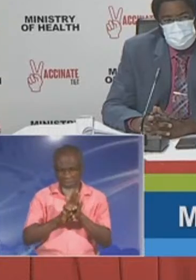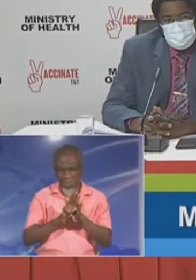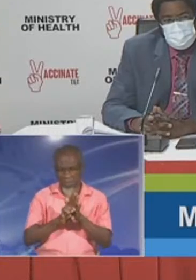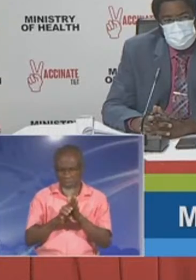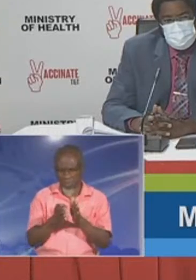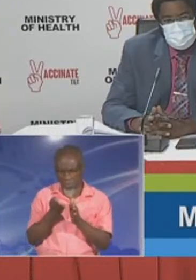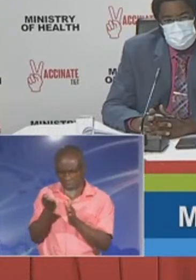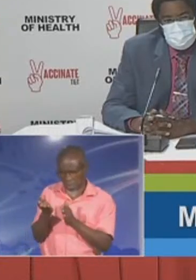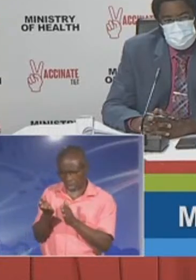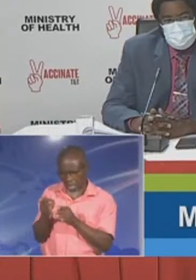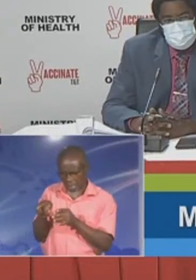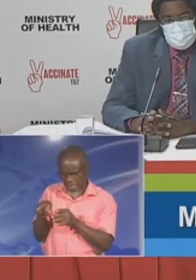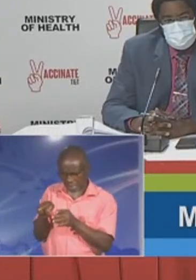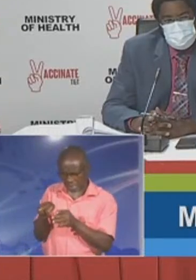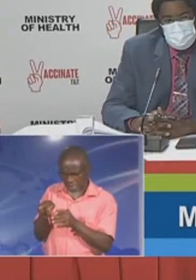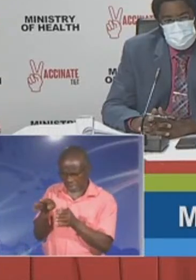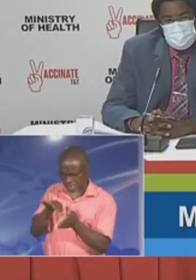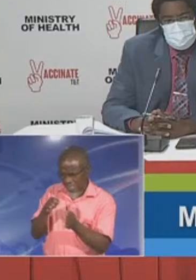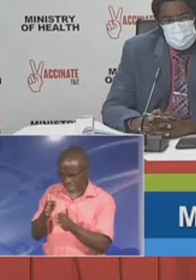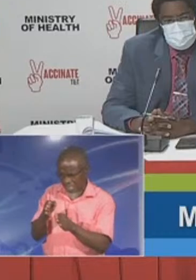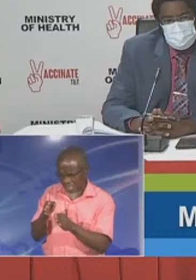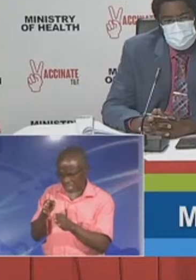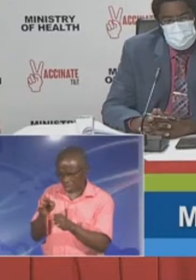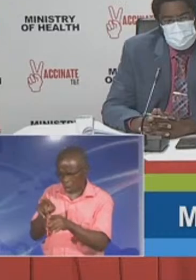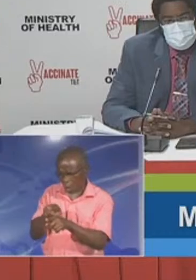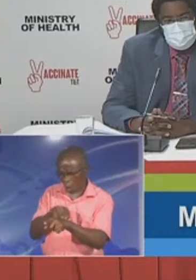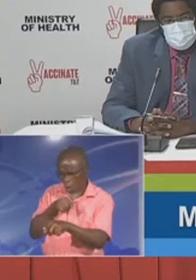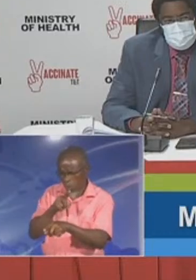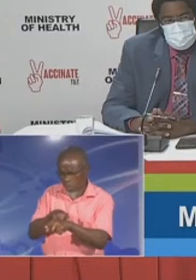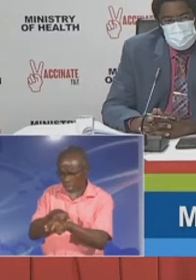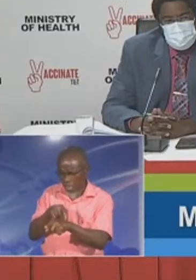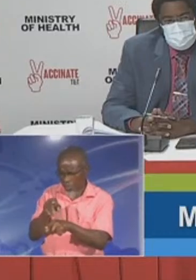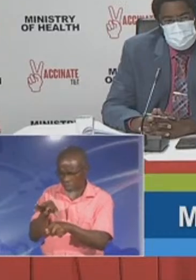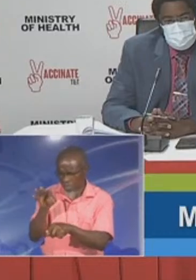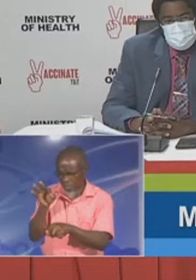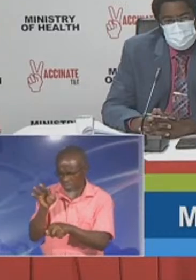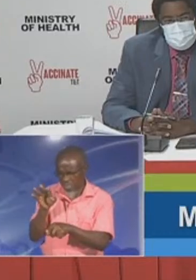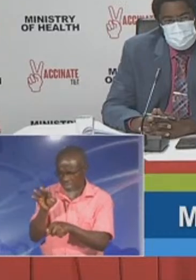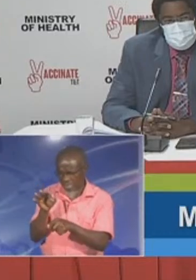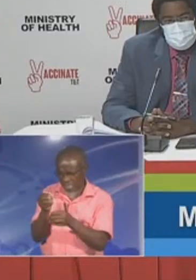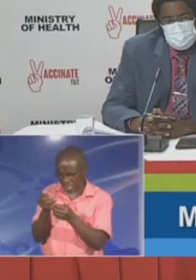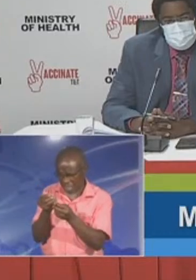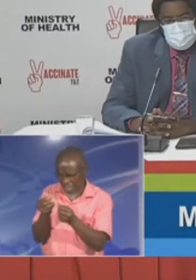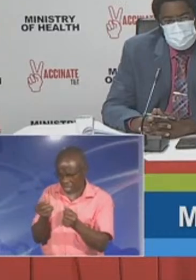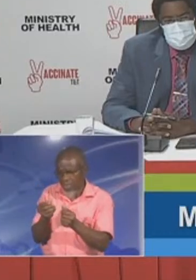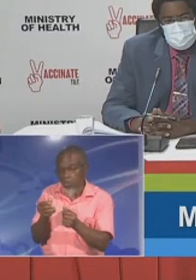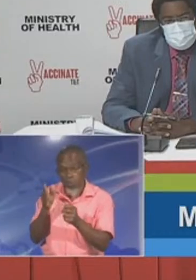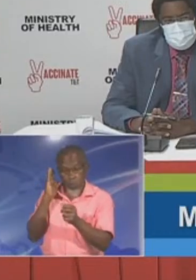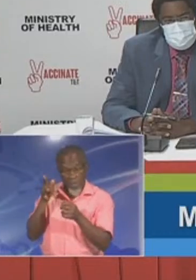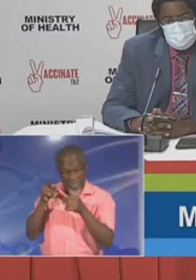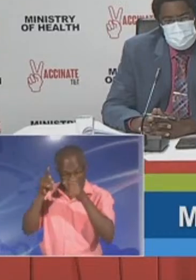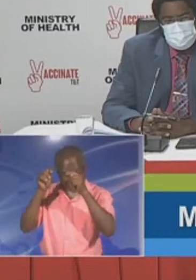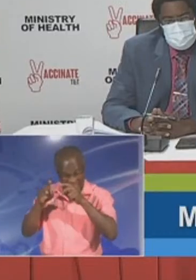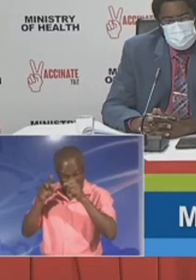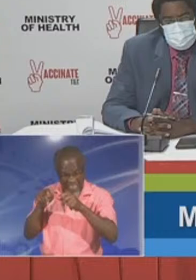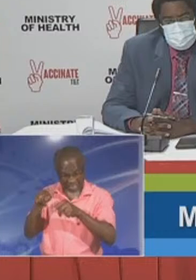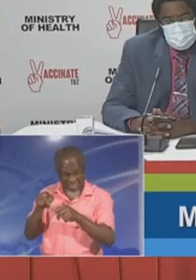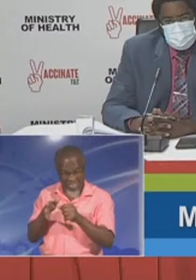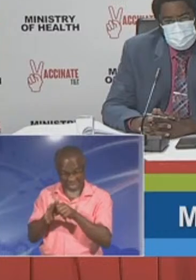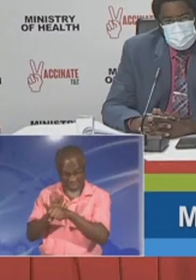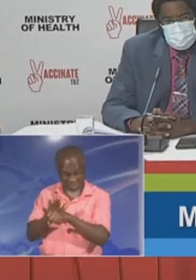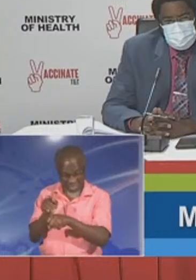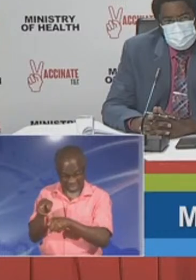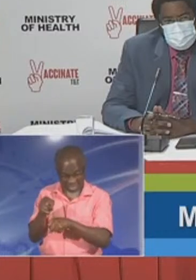some in a state of decomposition, can you please explain the science behind that protocol and if it's something that will be kept,